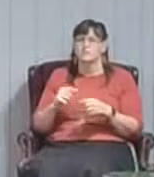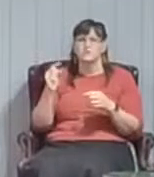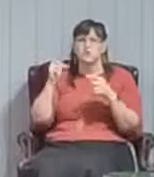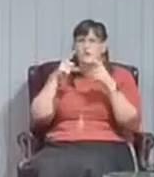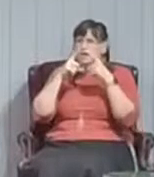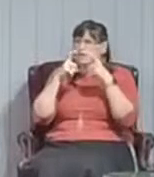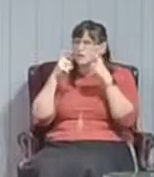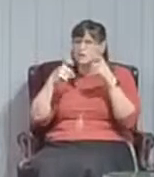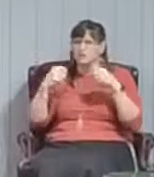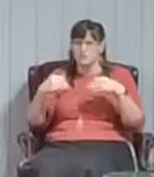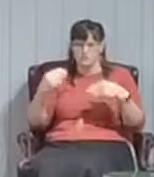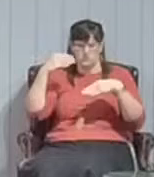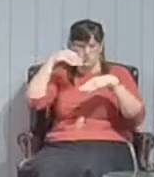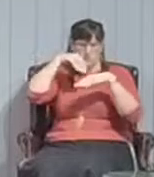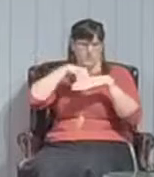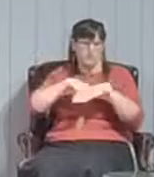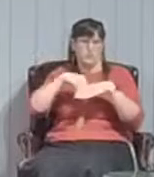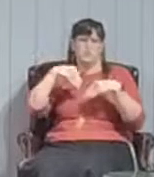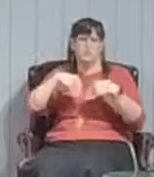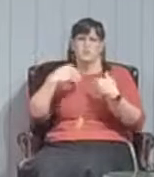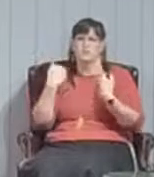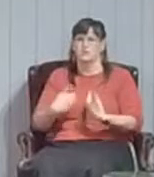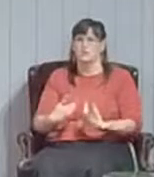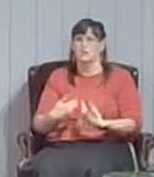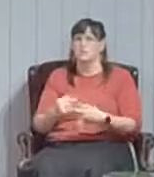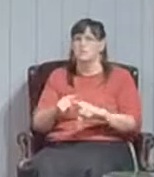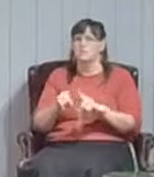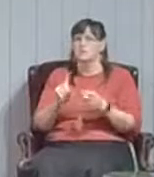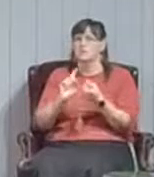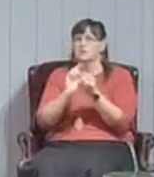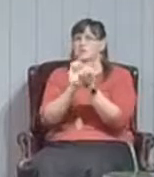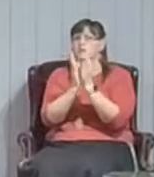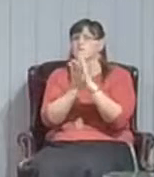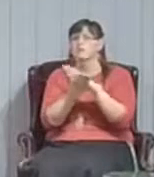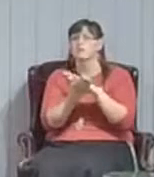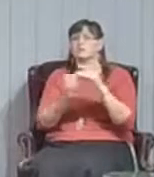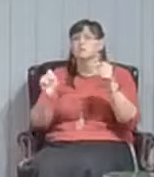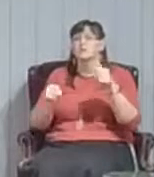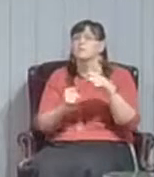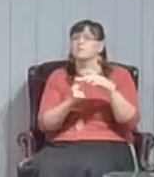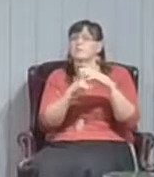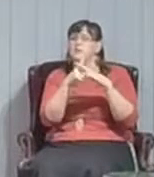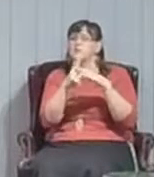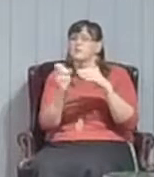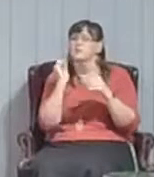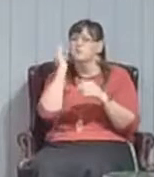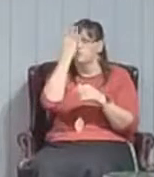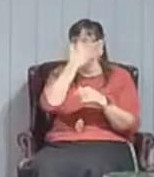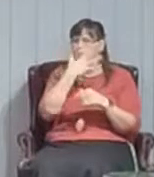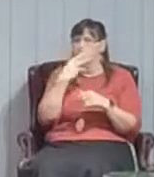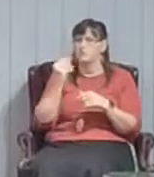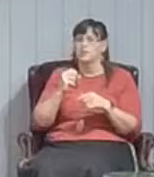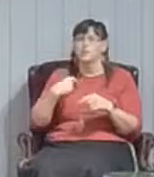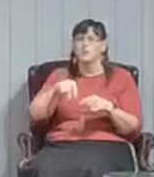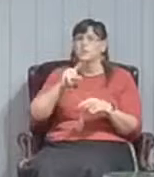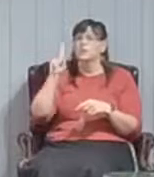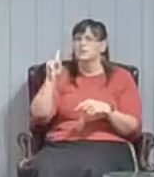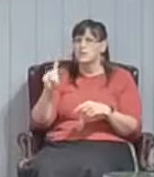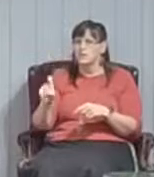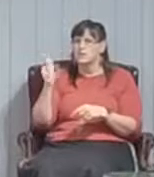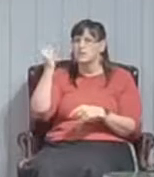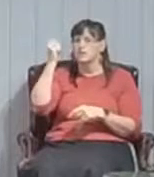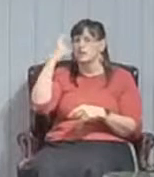core, but he can transform himself into something that appears to be beautiful. Satan, we need to